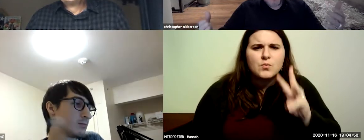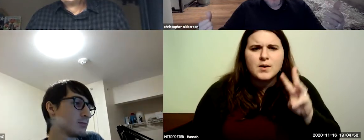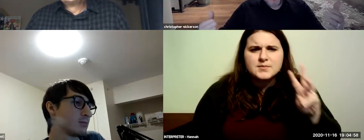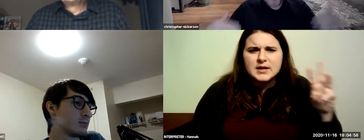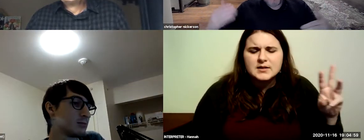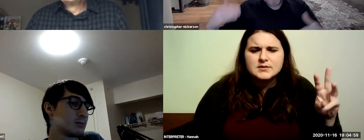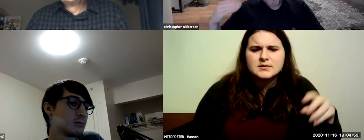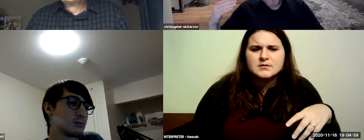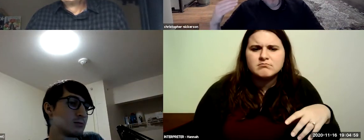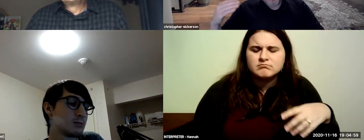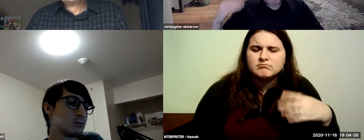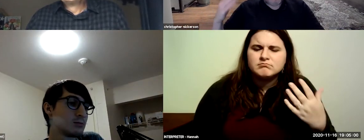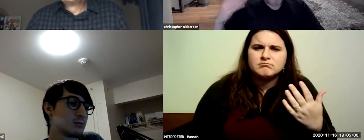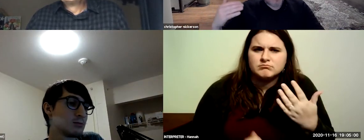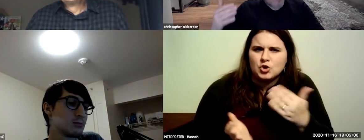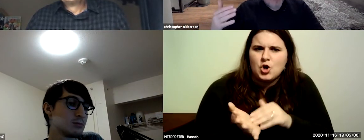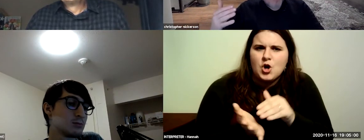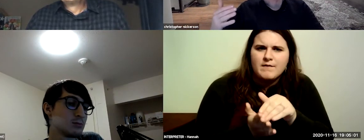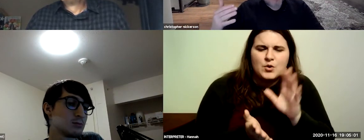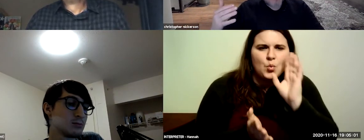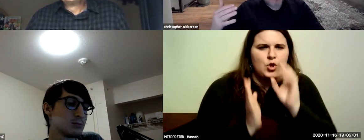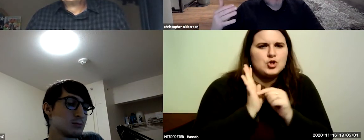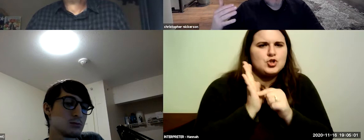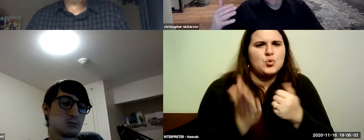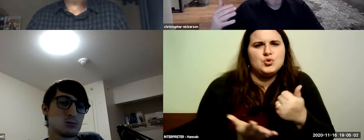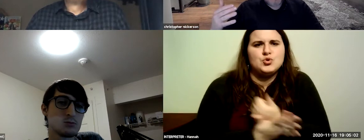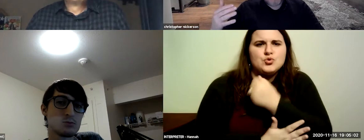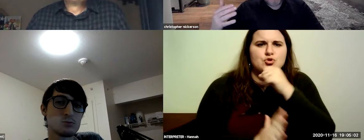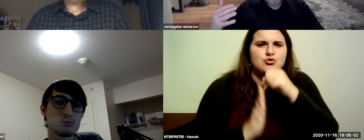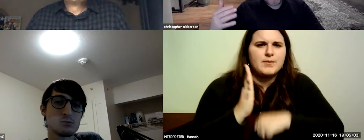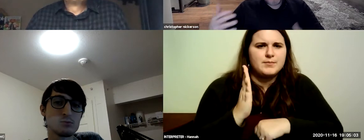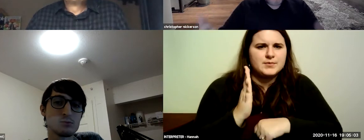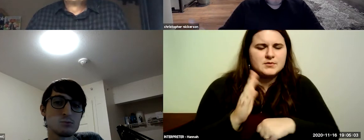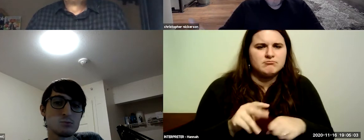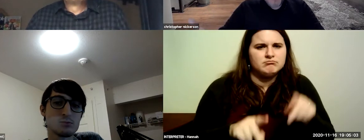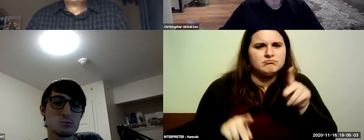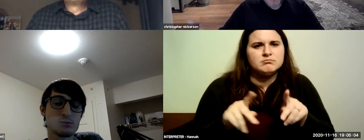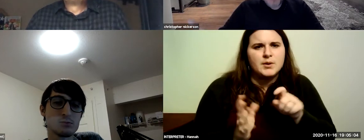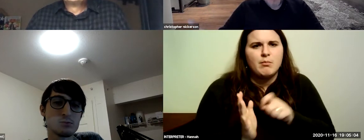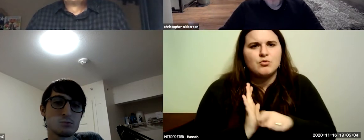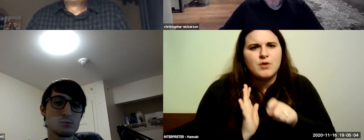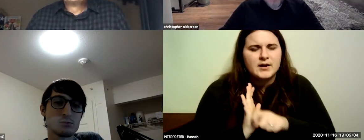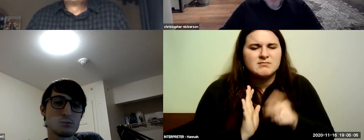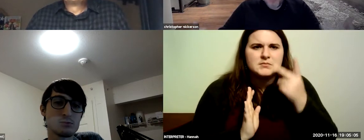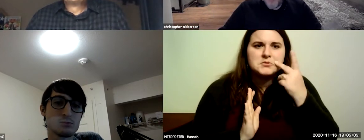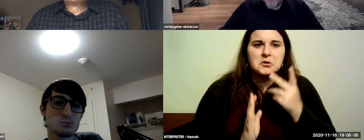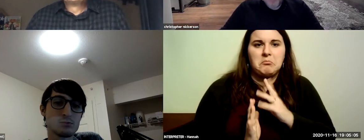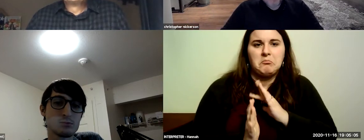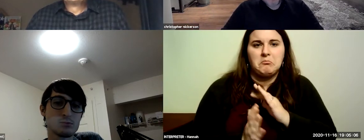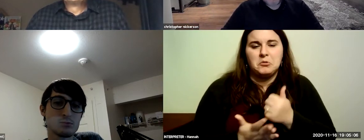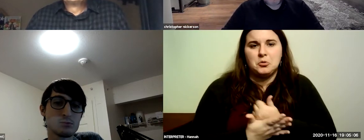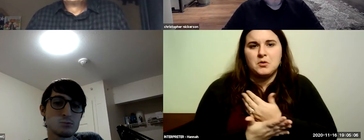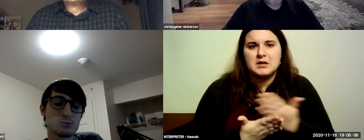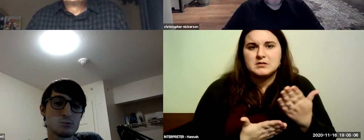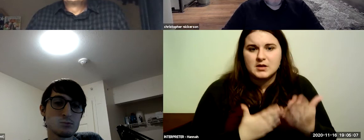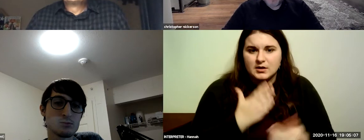sites that will often review like new scripts that people are writing. So you can see interesting things there. I mean, I know I've